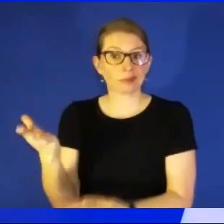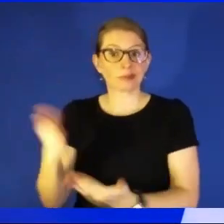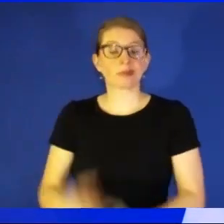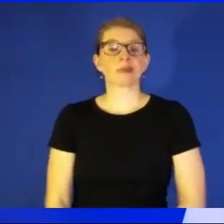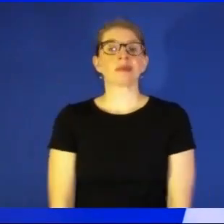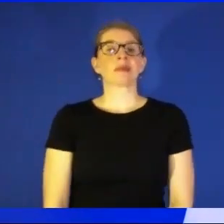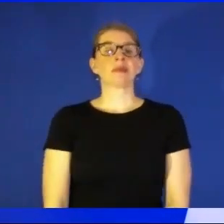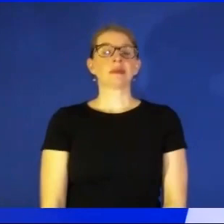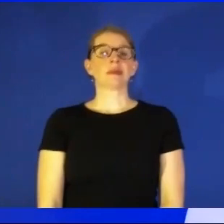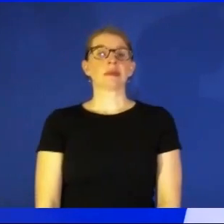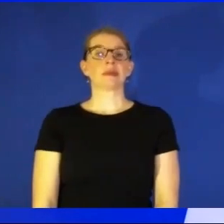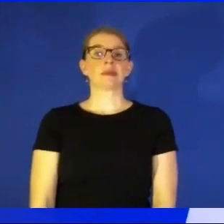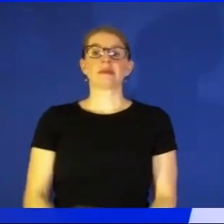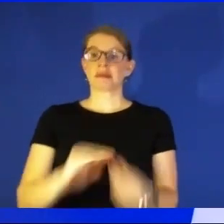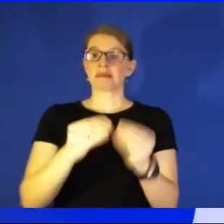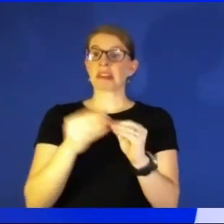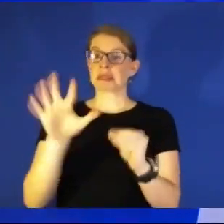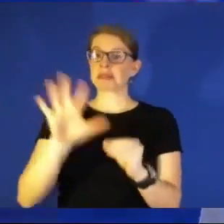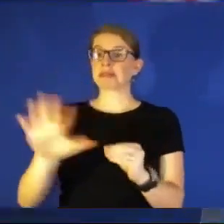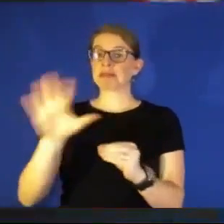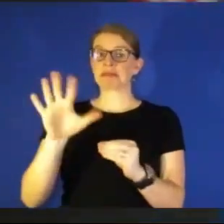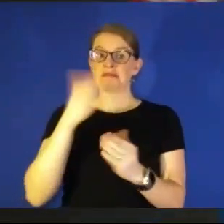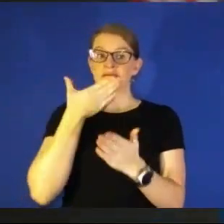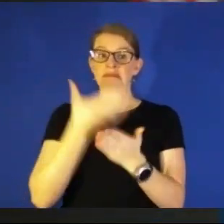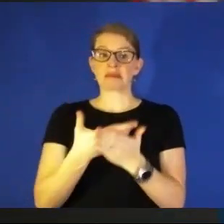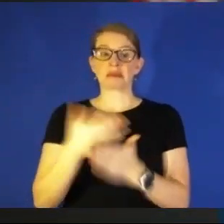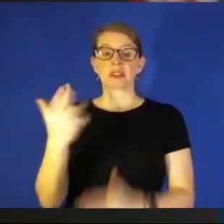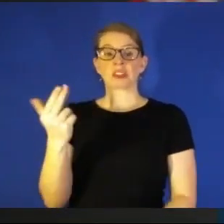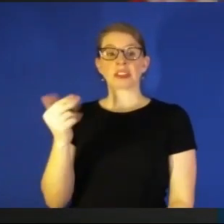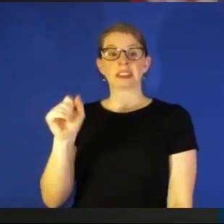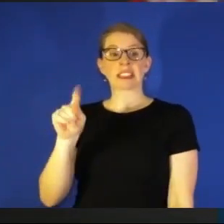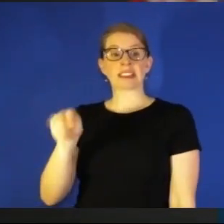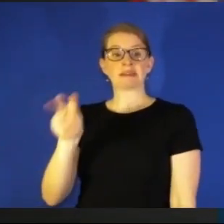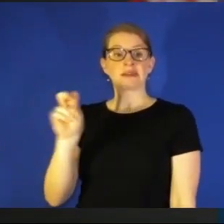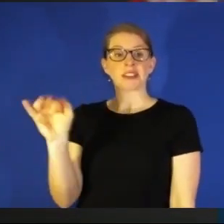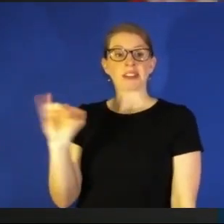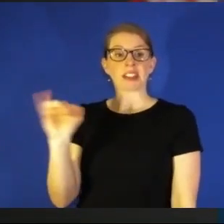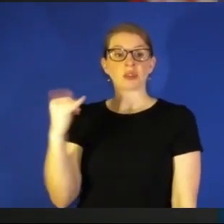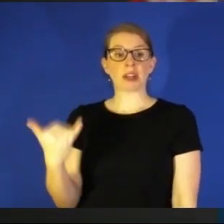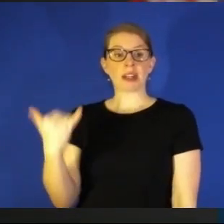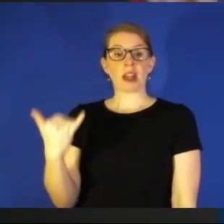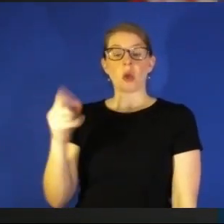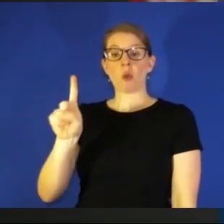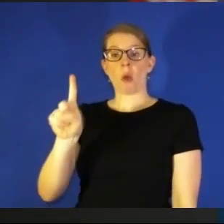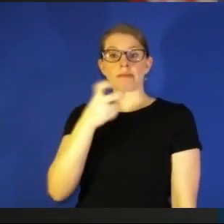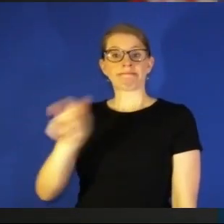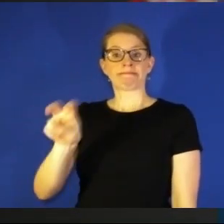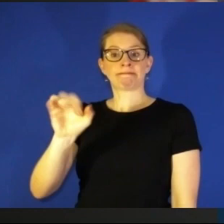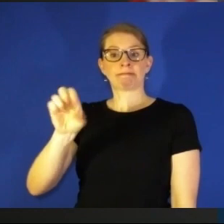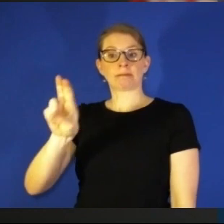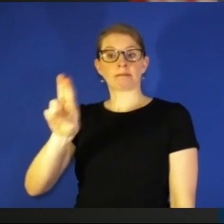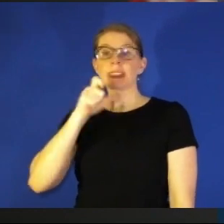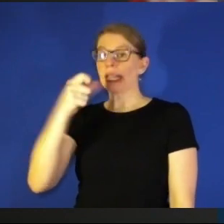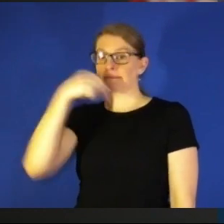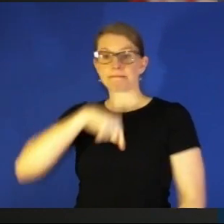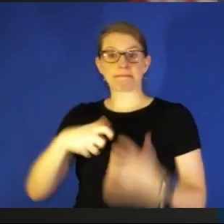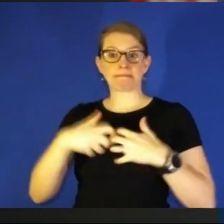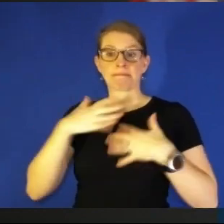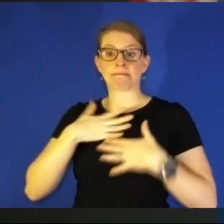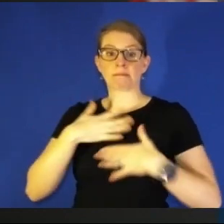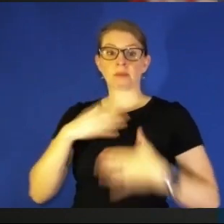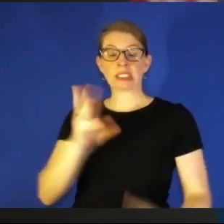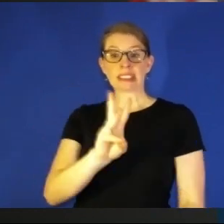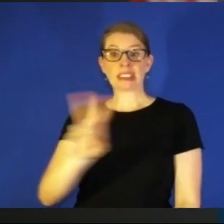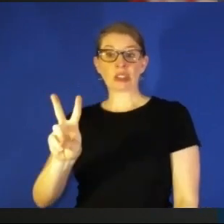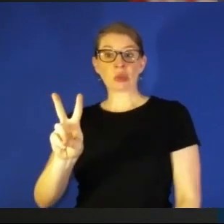numbers looking pretty good. 13 active infections right now, 1 in the ICU, none on the ventilator, 62 in that recovery